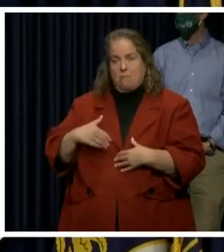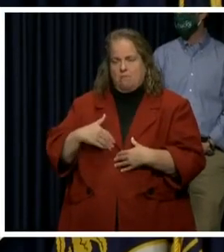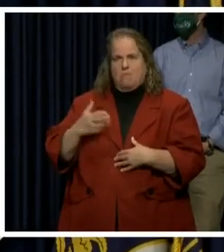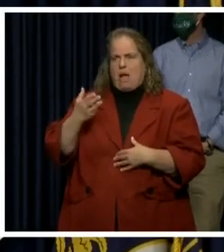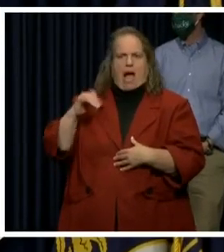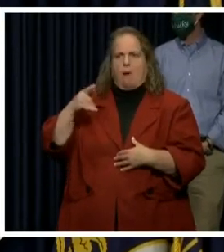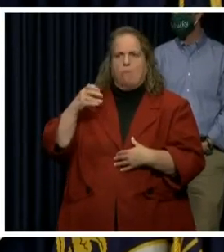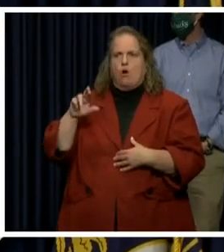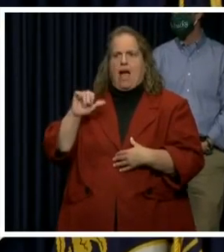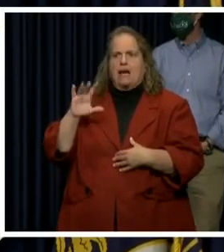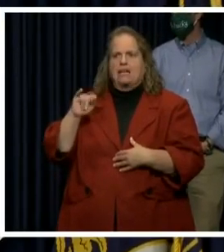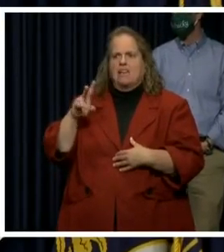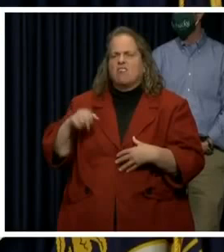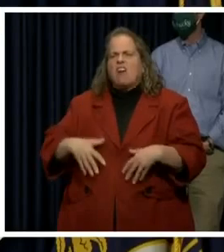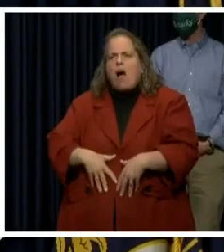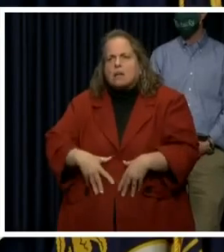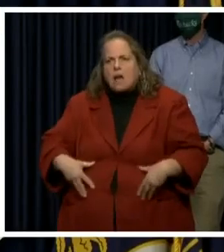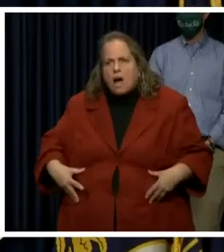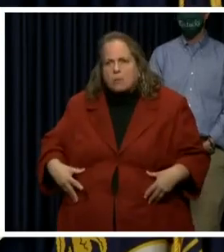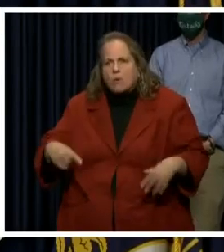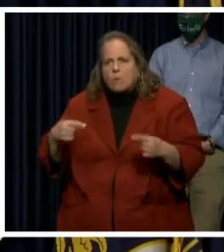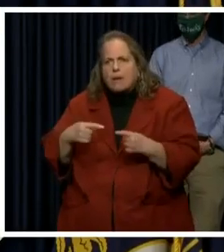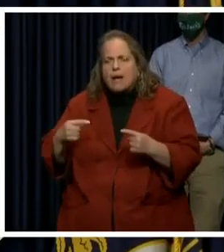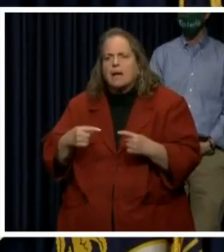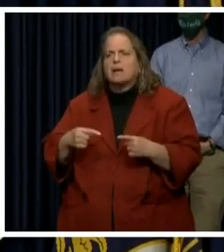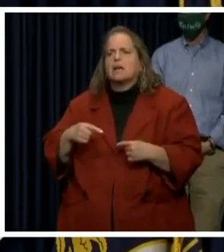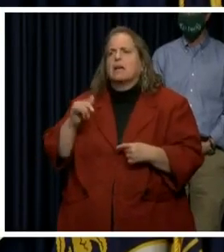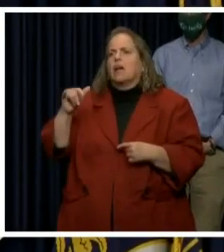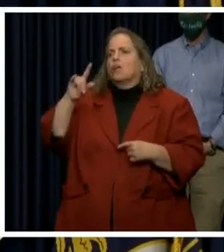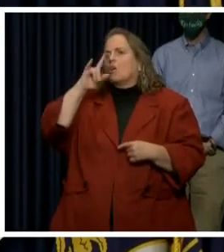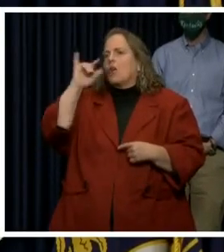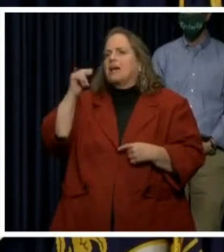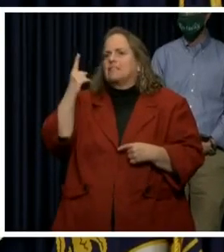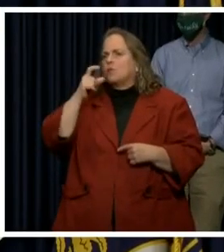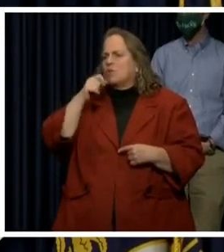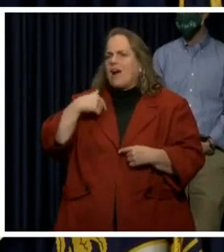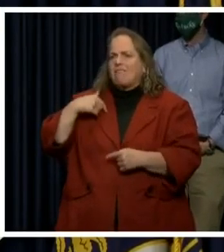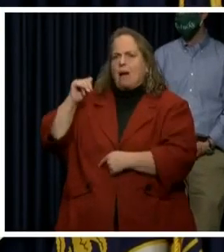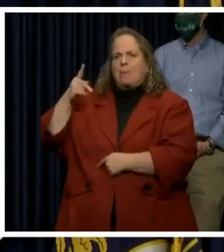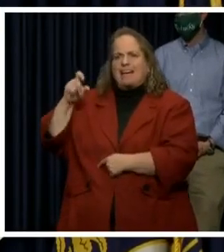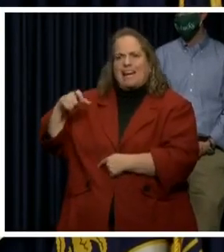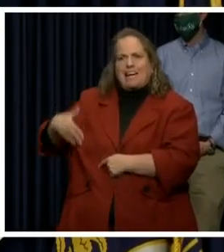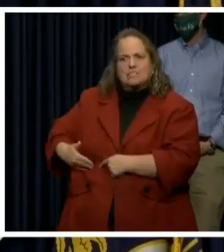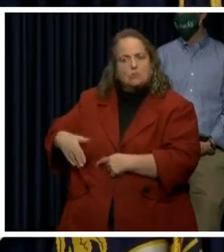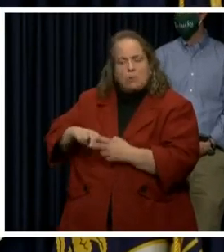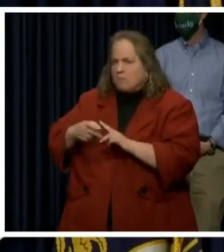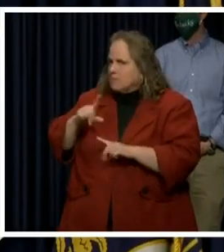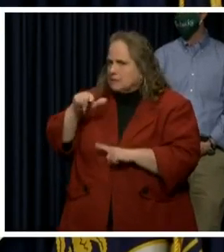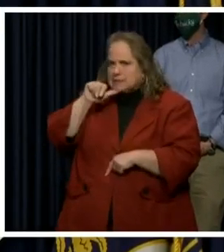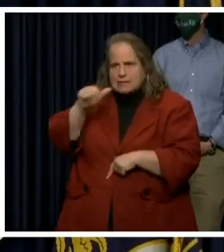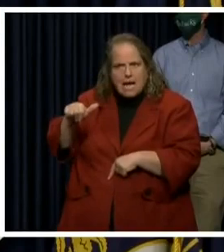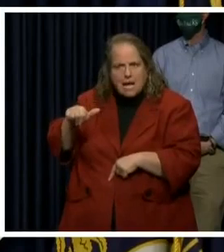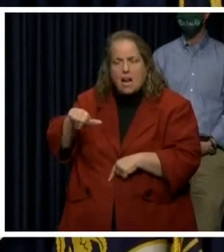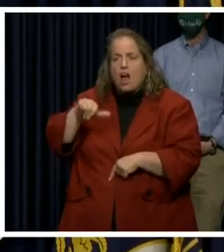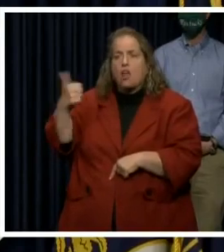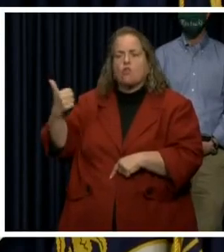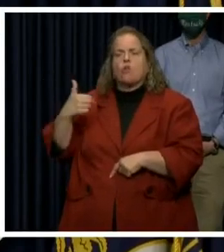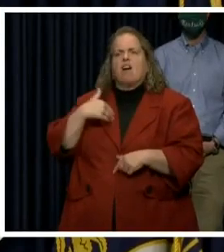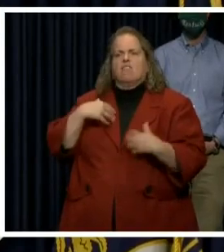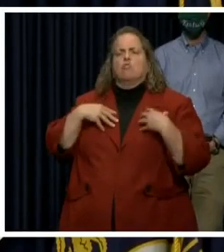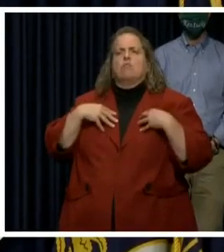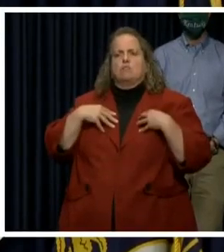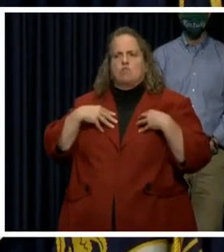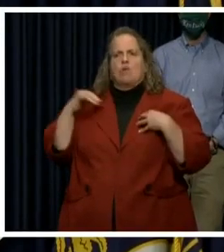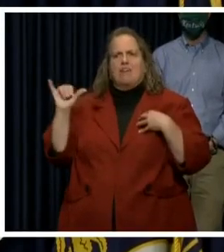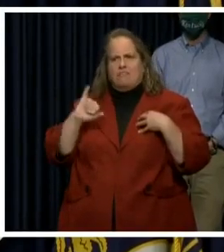been children coming in with abdominal pain and could look like someone who has appendicitis or a problem like that. Others have come in and have a respiratory